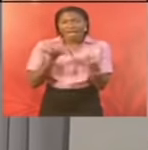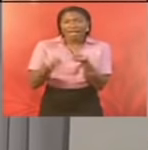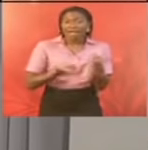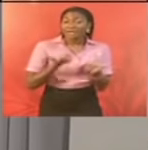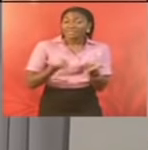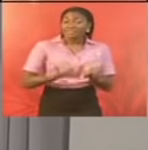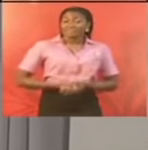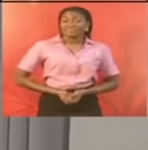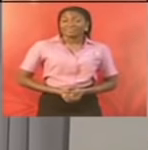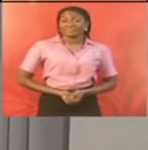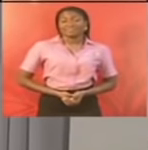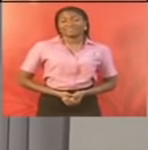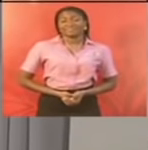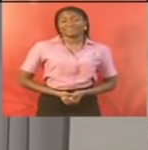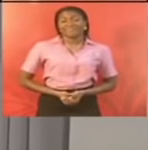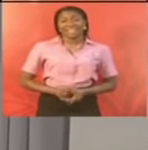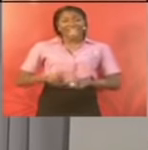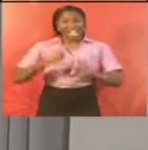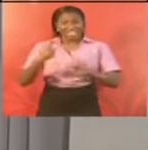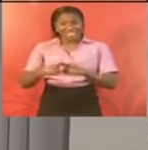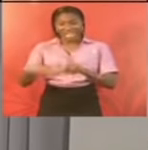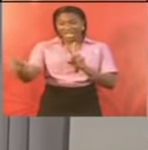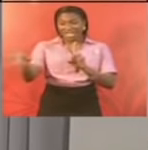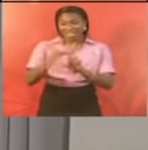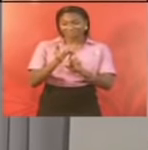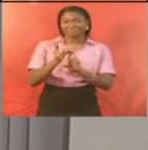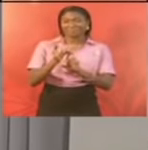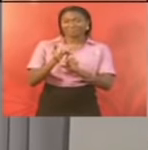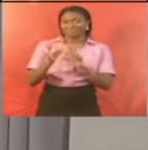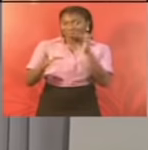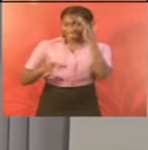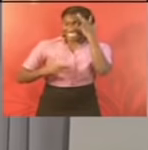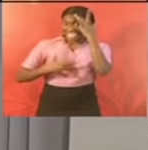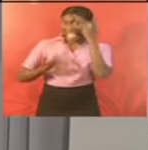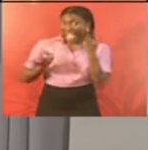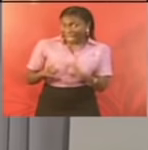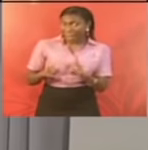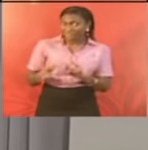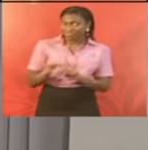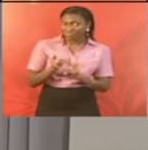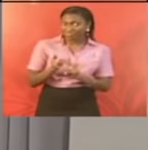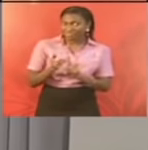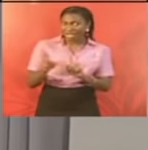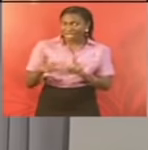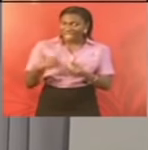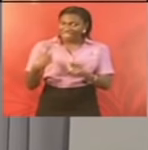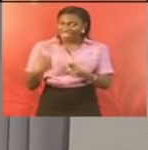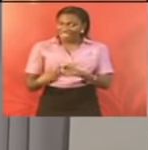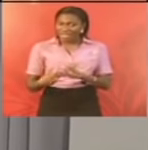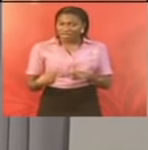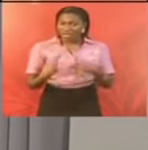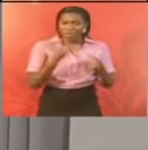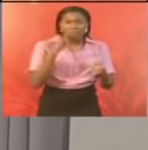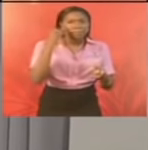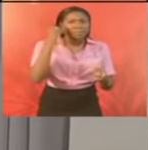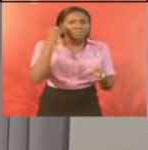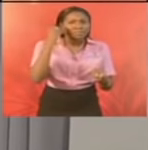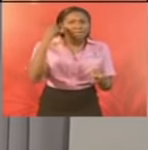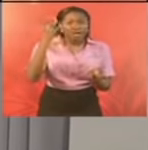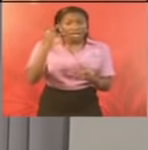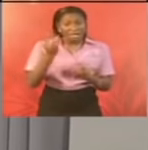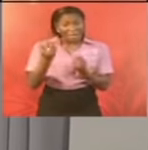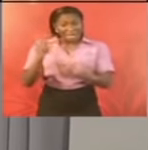You take the virus home because somebody asked, why are so many elderly people dying? And